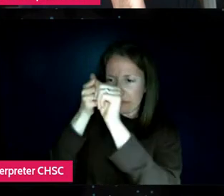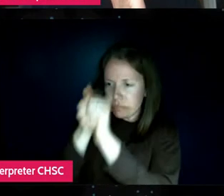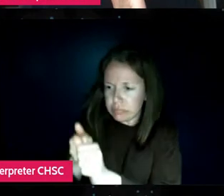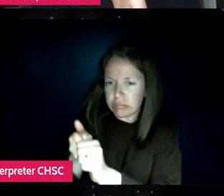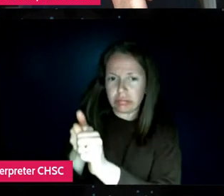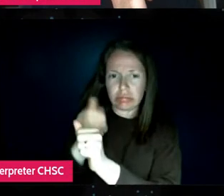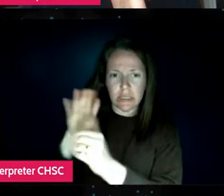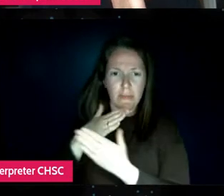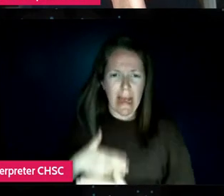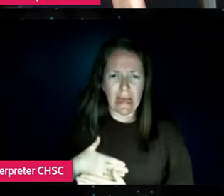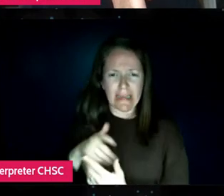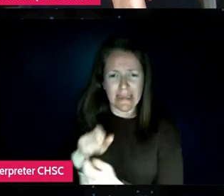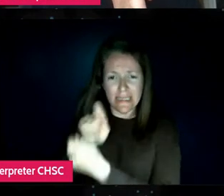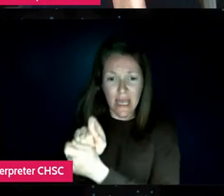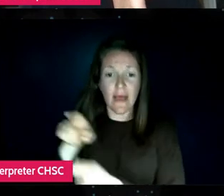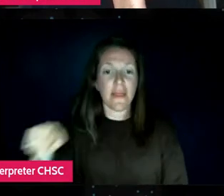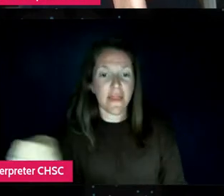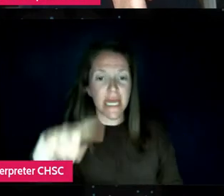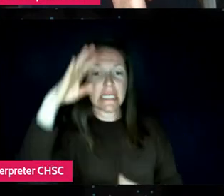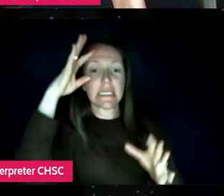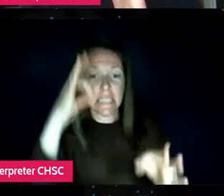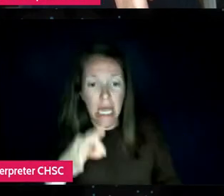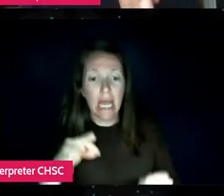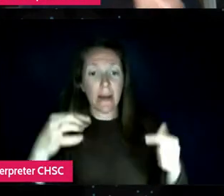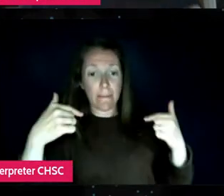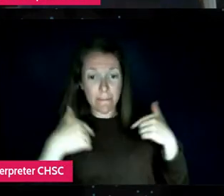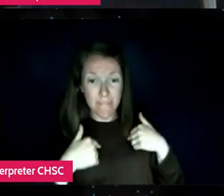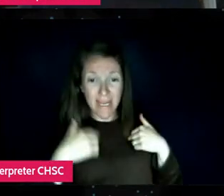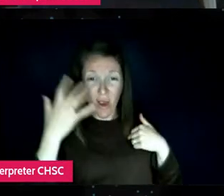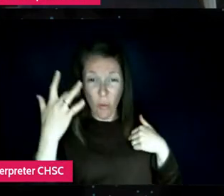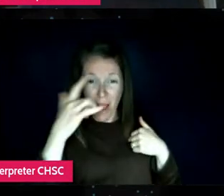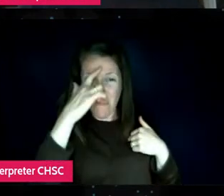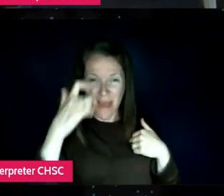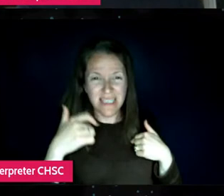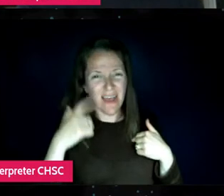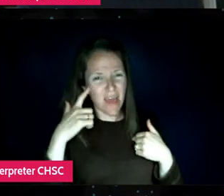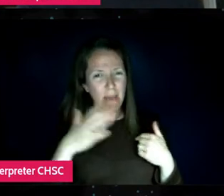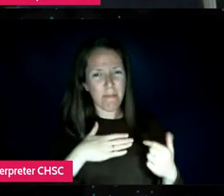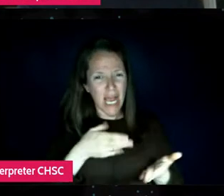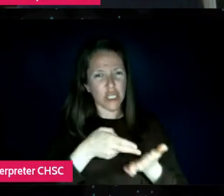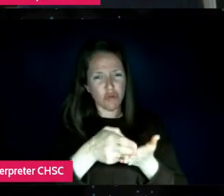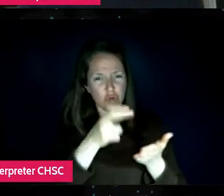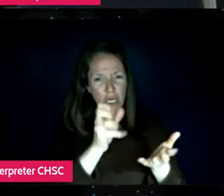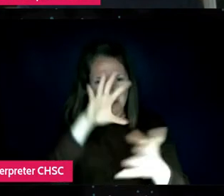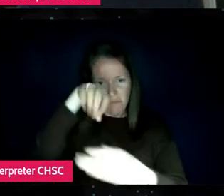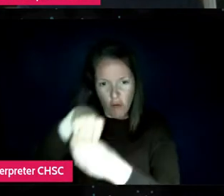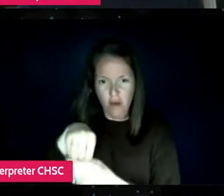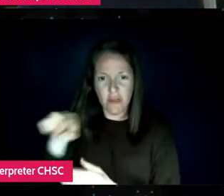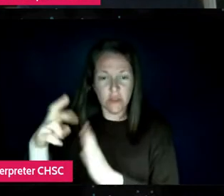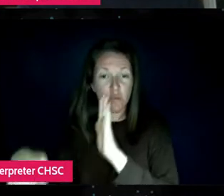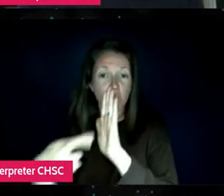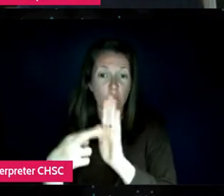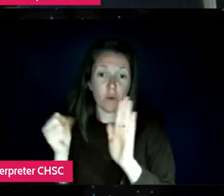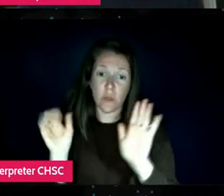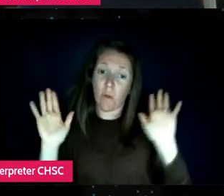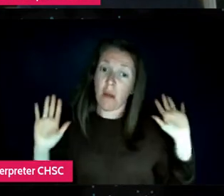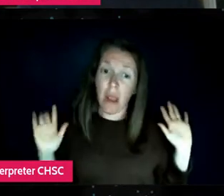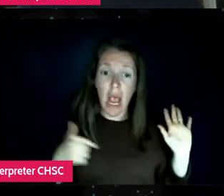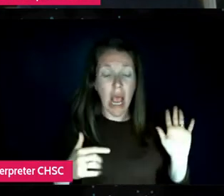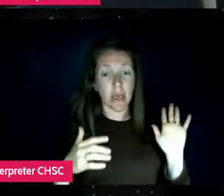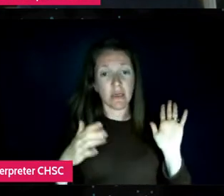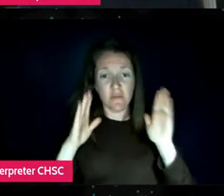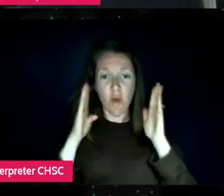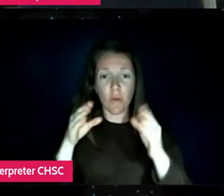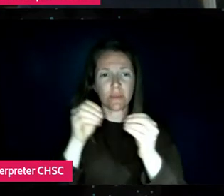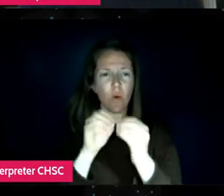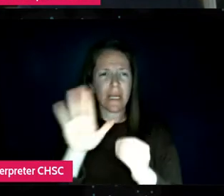physicality of it. They cast me in this, so they believed that I brought something of truth to this role. I'm just gonna trust that. So to answer your question, I focused more on the